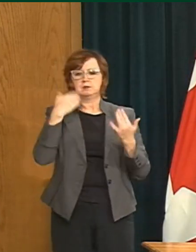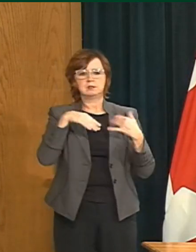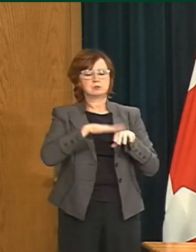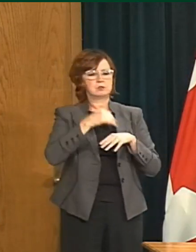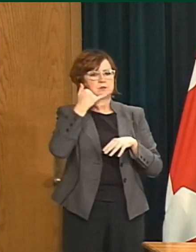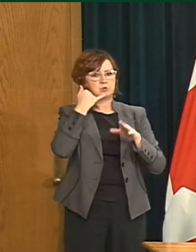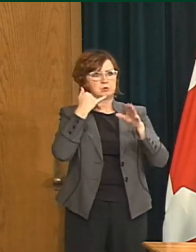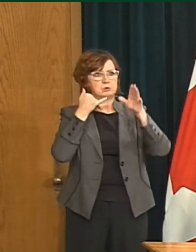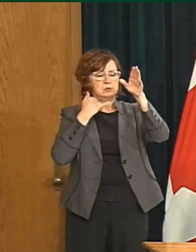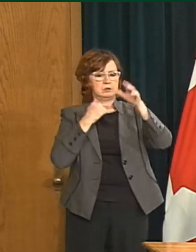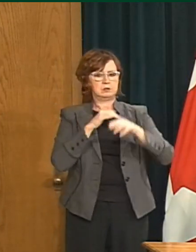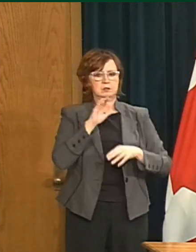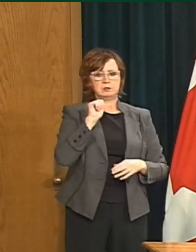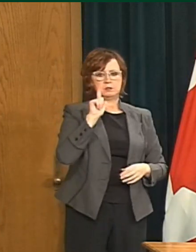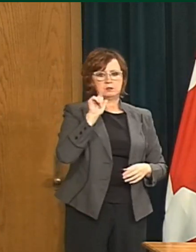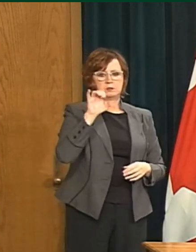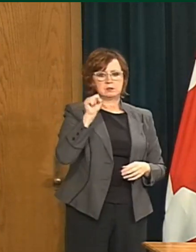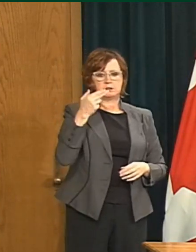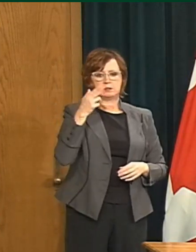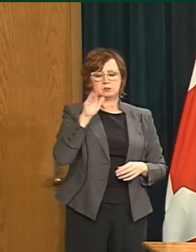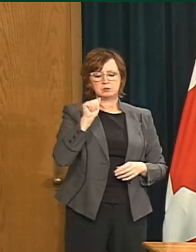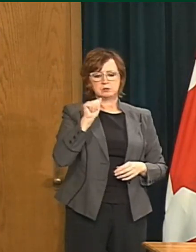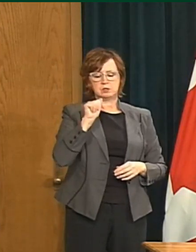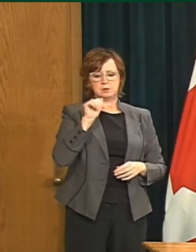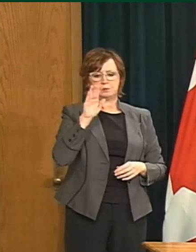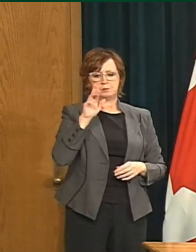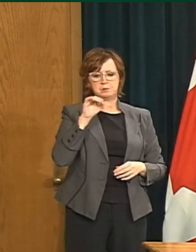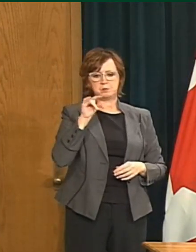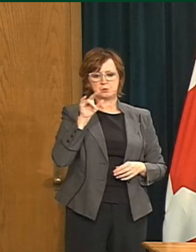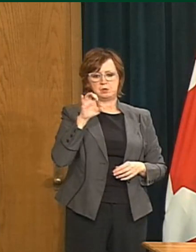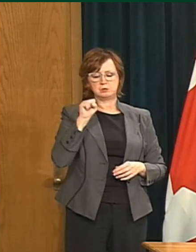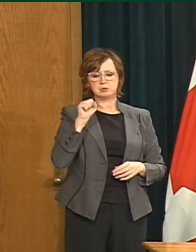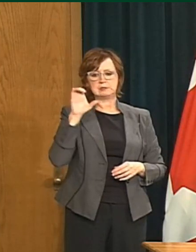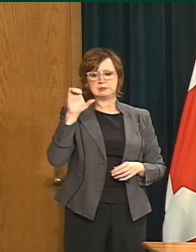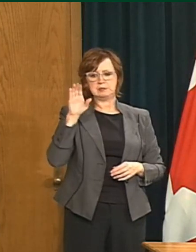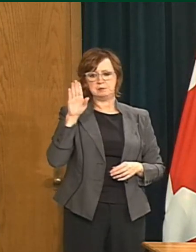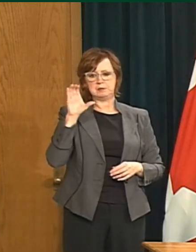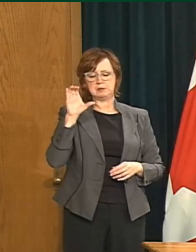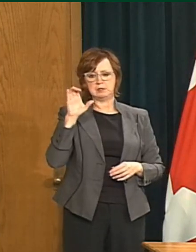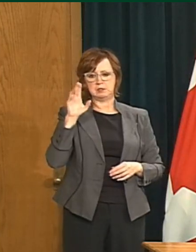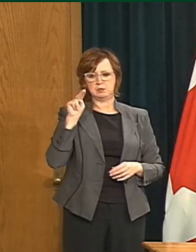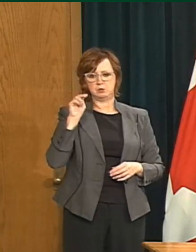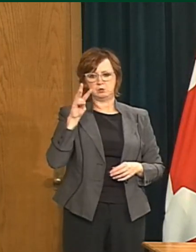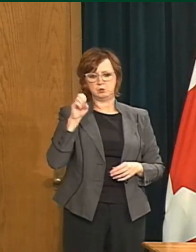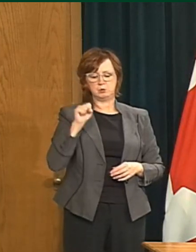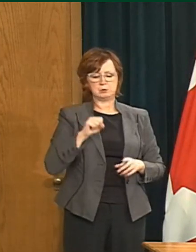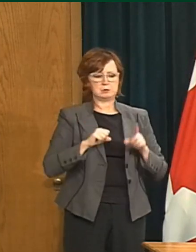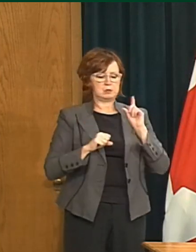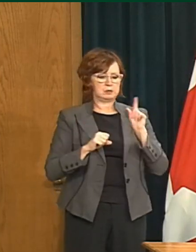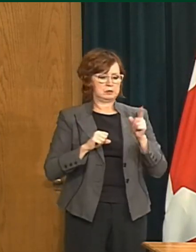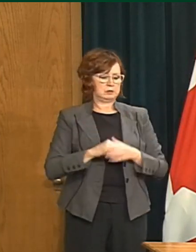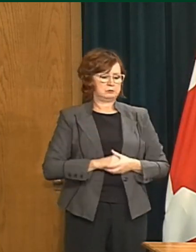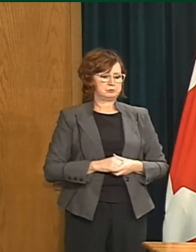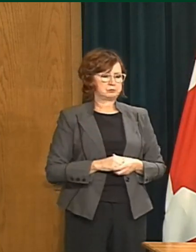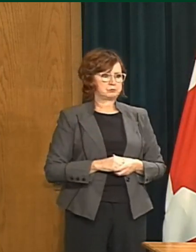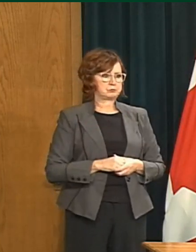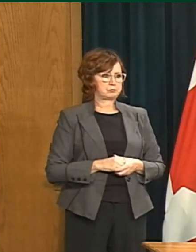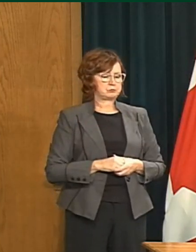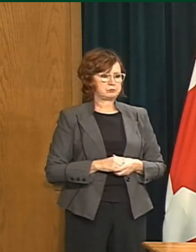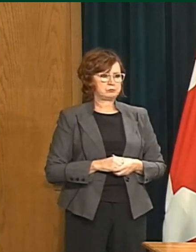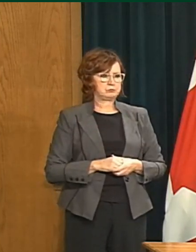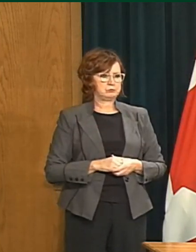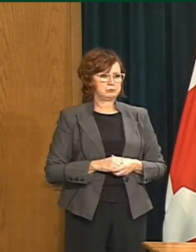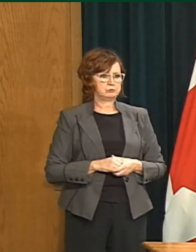We have Alicia Bridges with CBC. Hi, I'm looking at the modelling released today, and